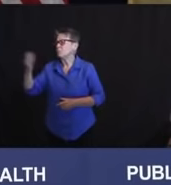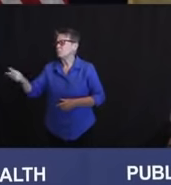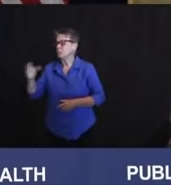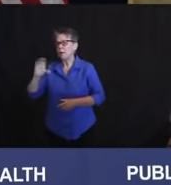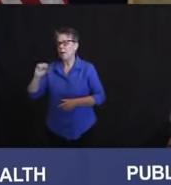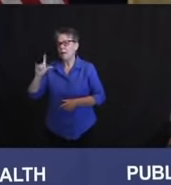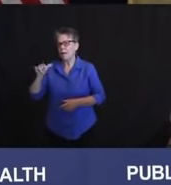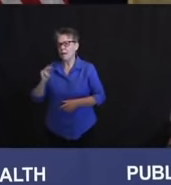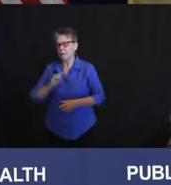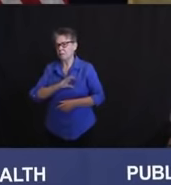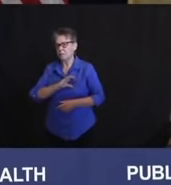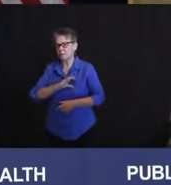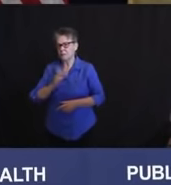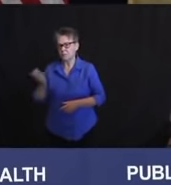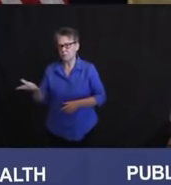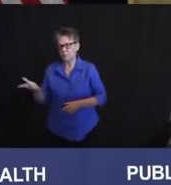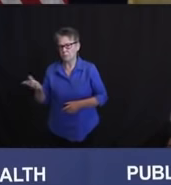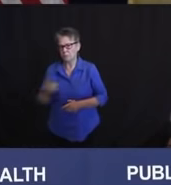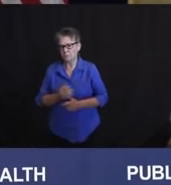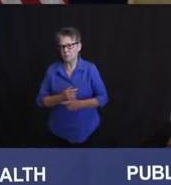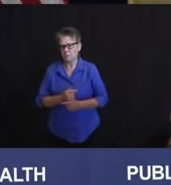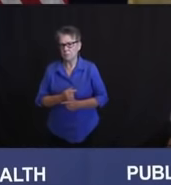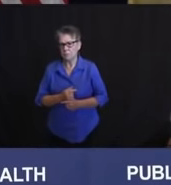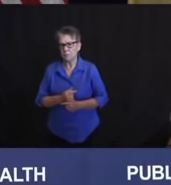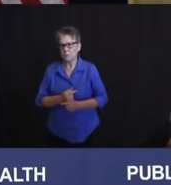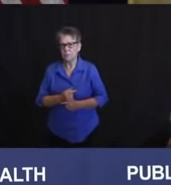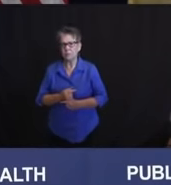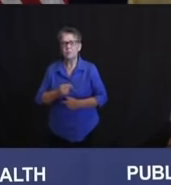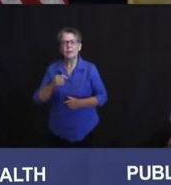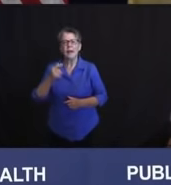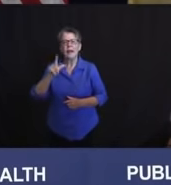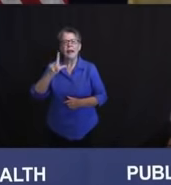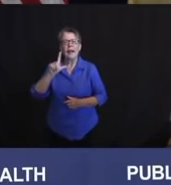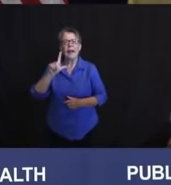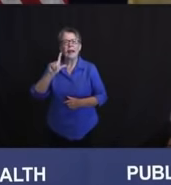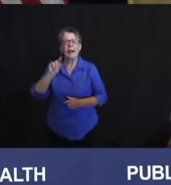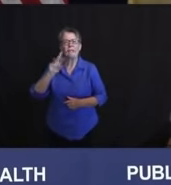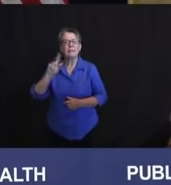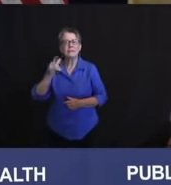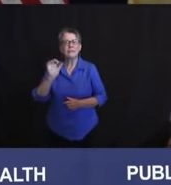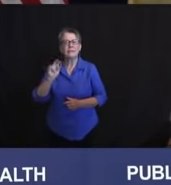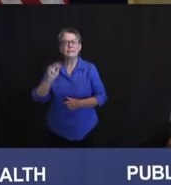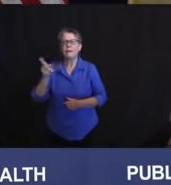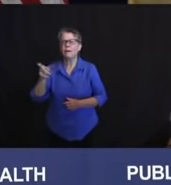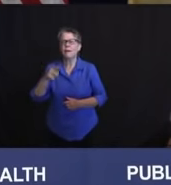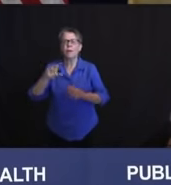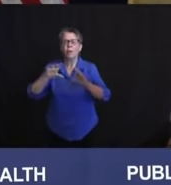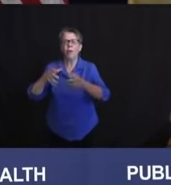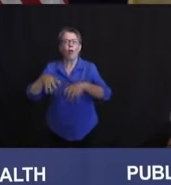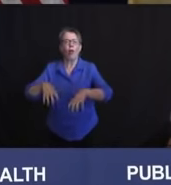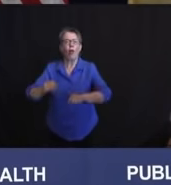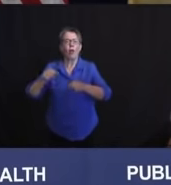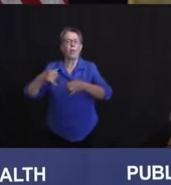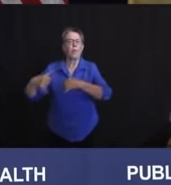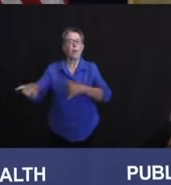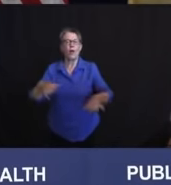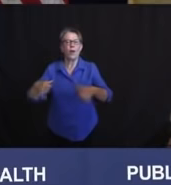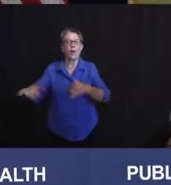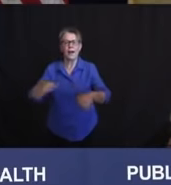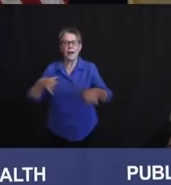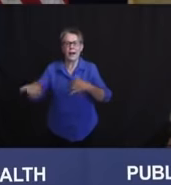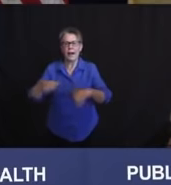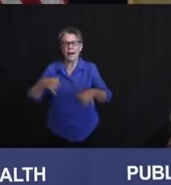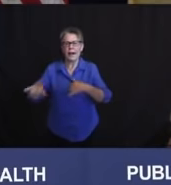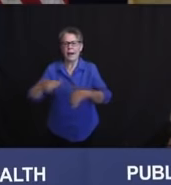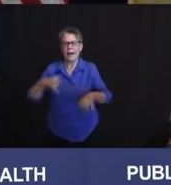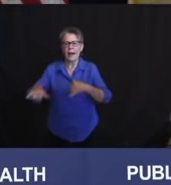large party and gathering, and in Bayside, a diner owner was cited for allowing indoor dining.